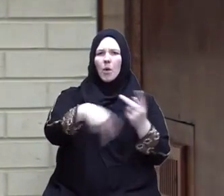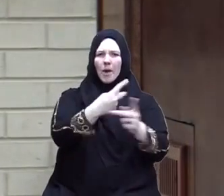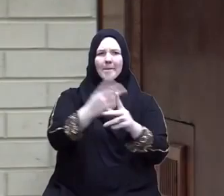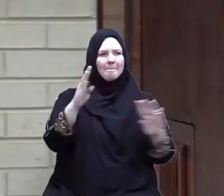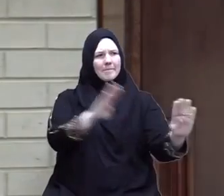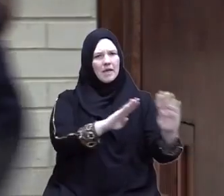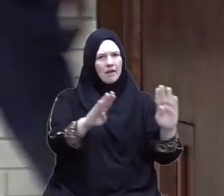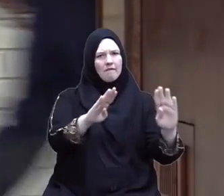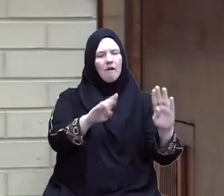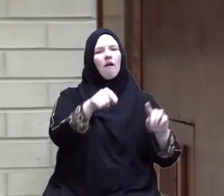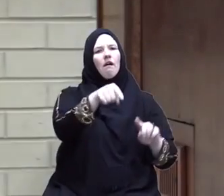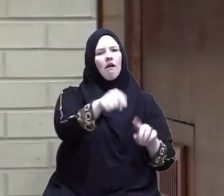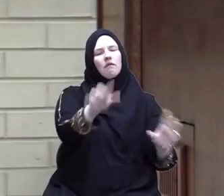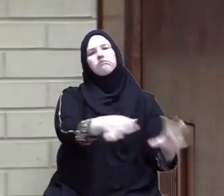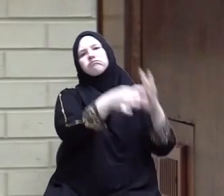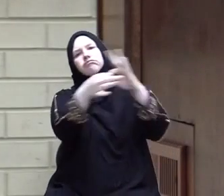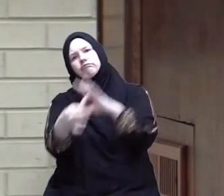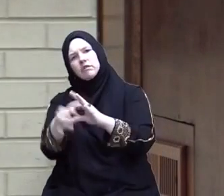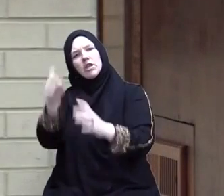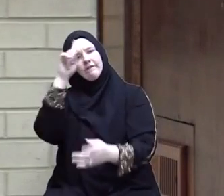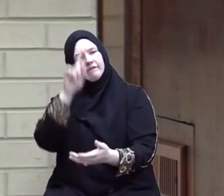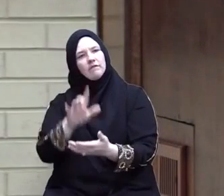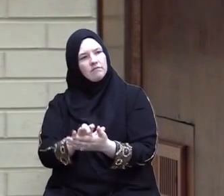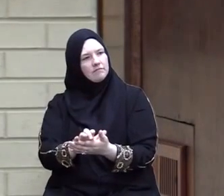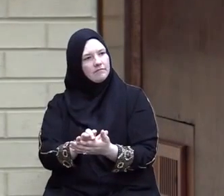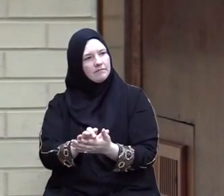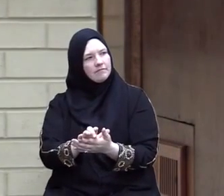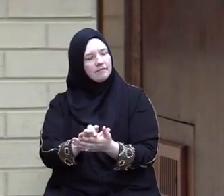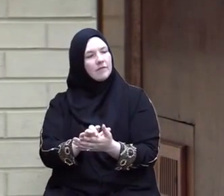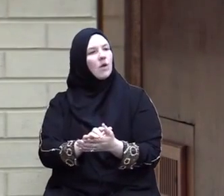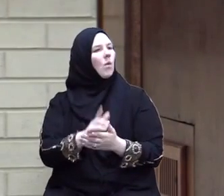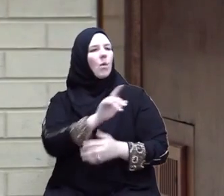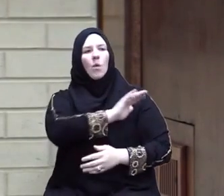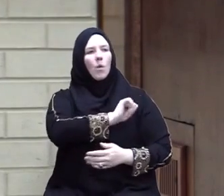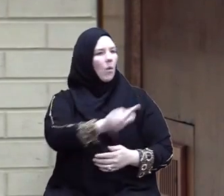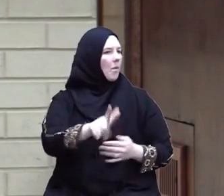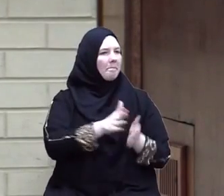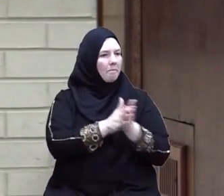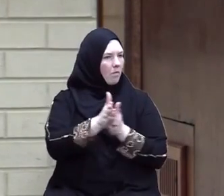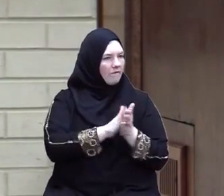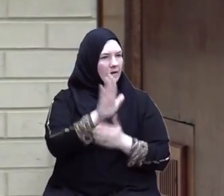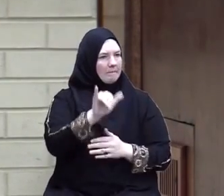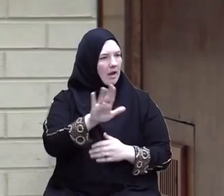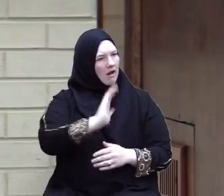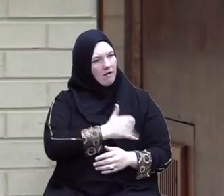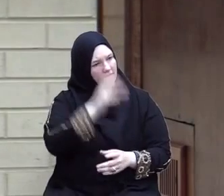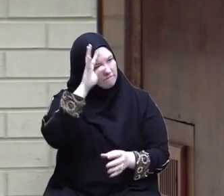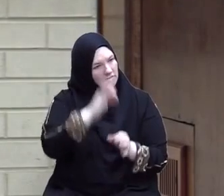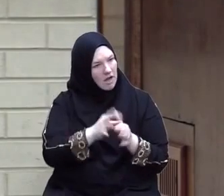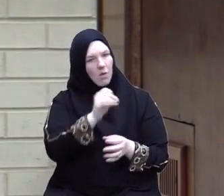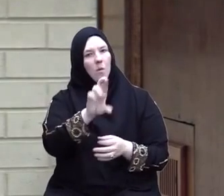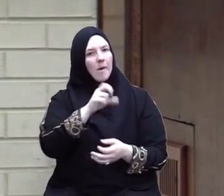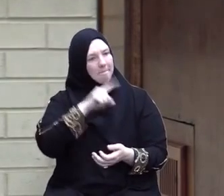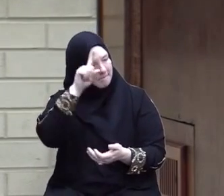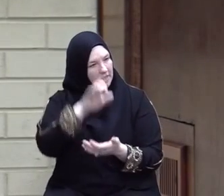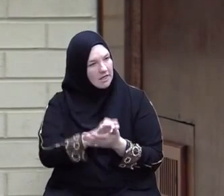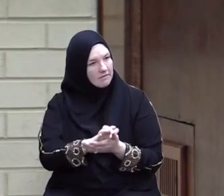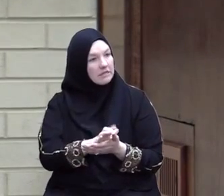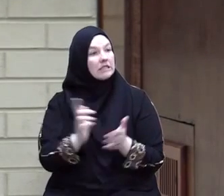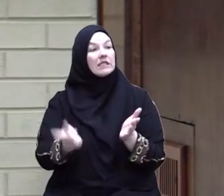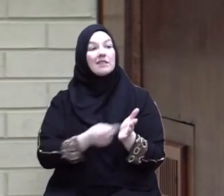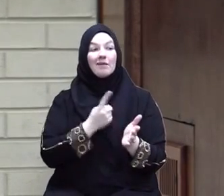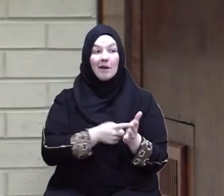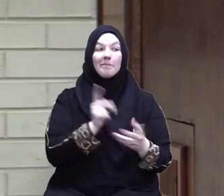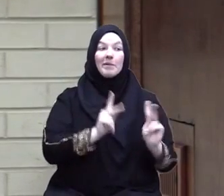what is this behavior motivated by. So we are all motivated by our faith. Sometimes we are motivated by our